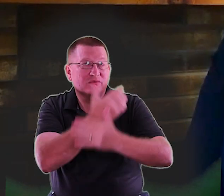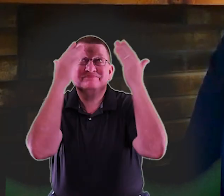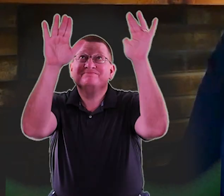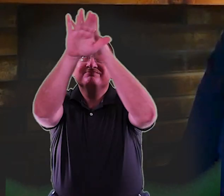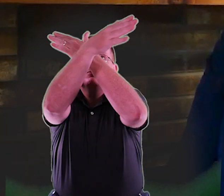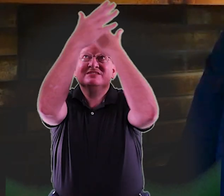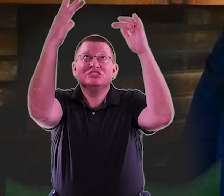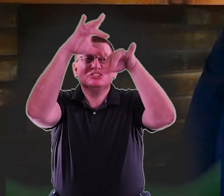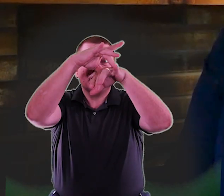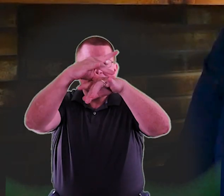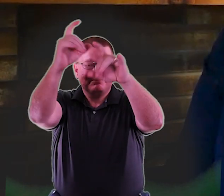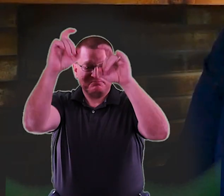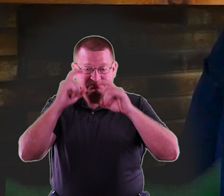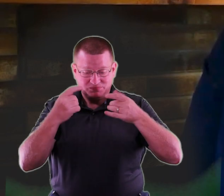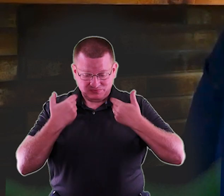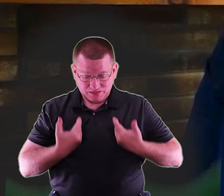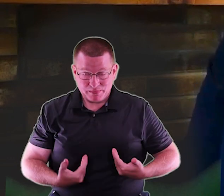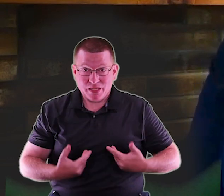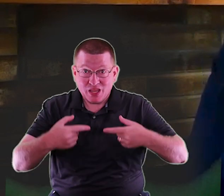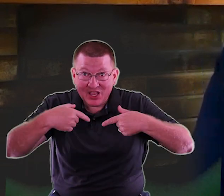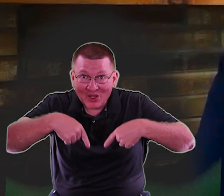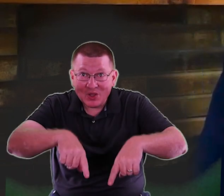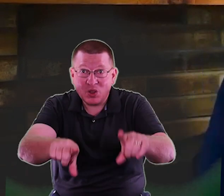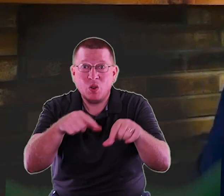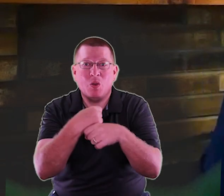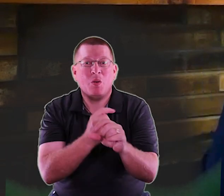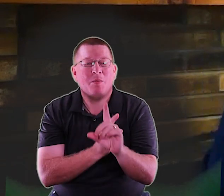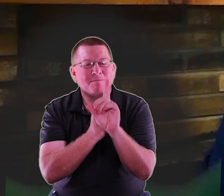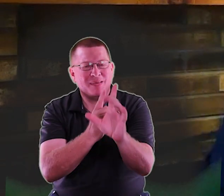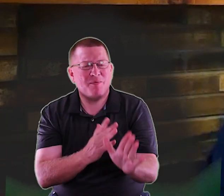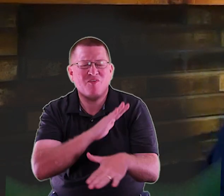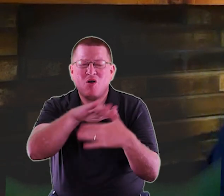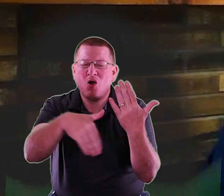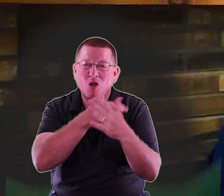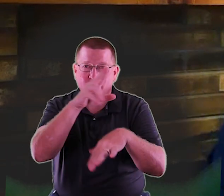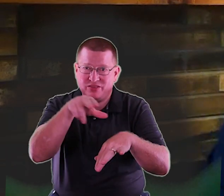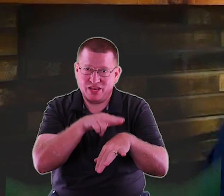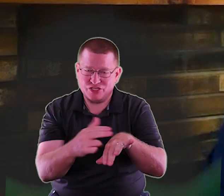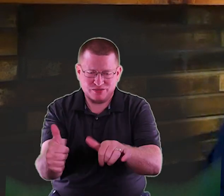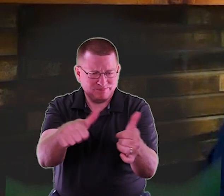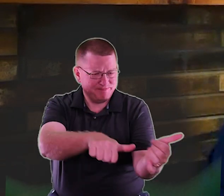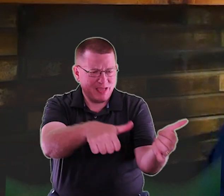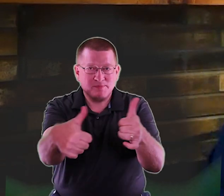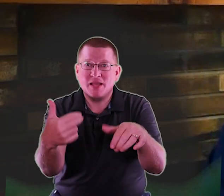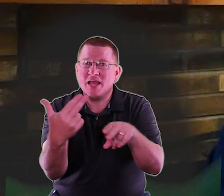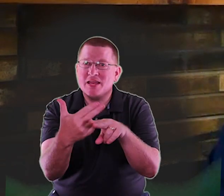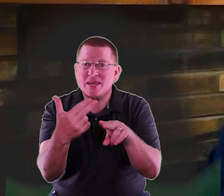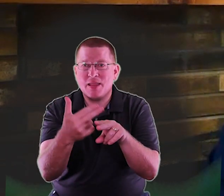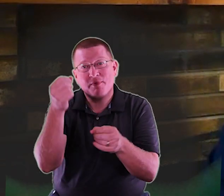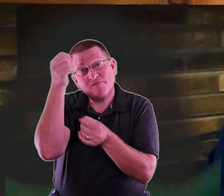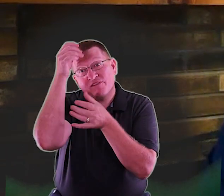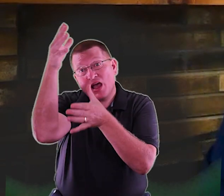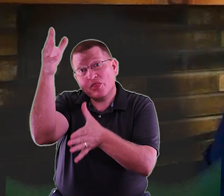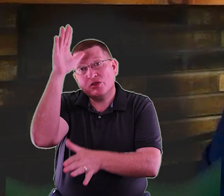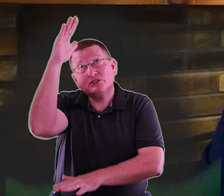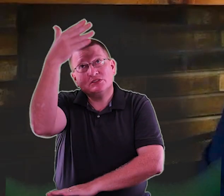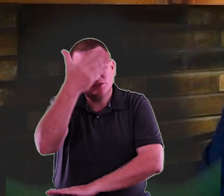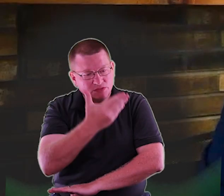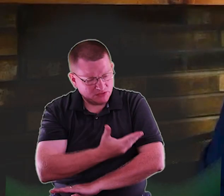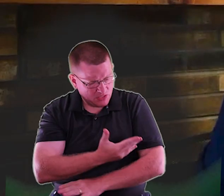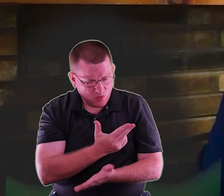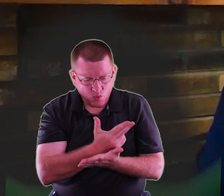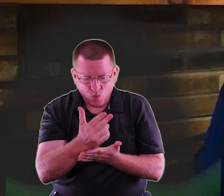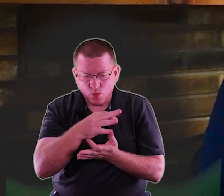Go therefore and make disciples of all nations, baptizing them in the name of the Father and of the Son and of the Holy Spirit,